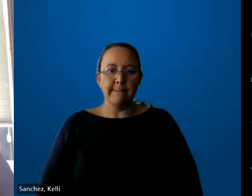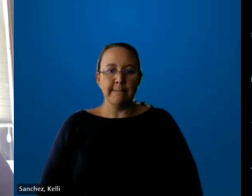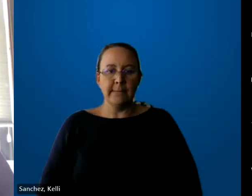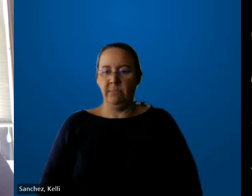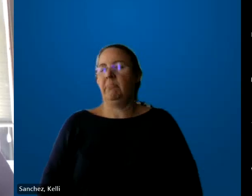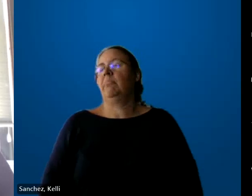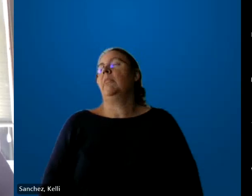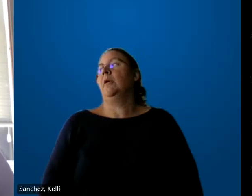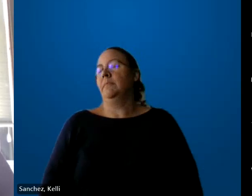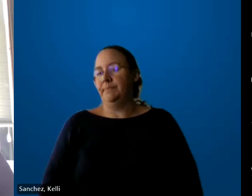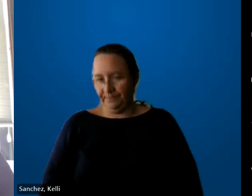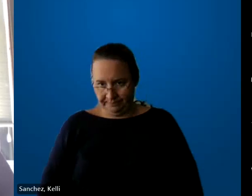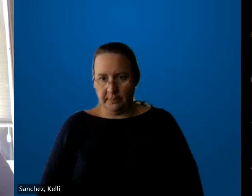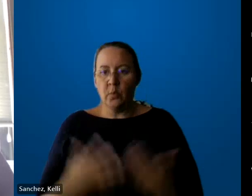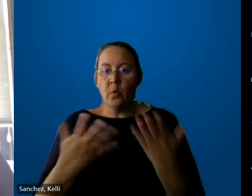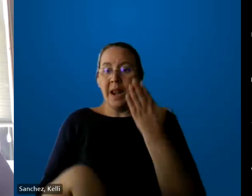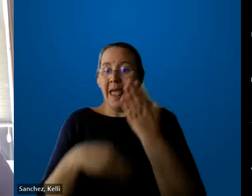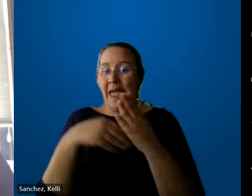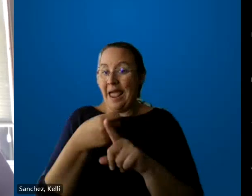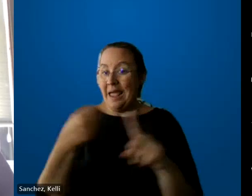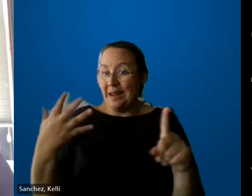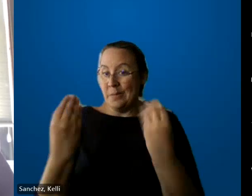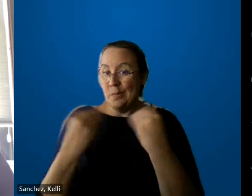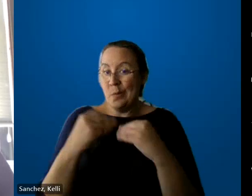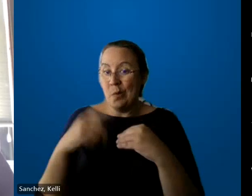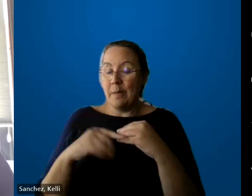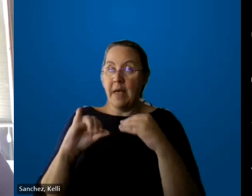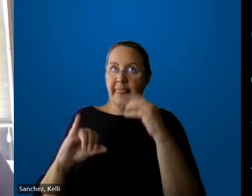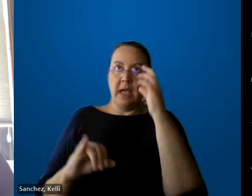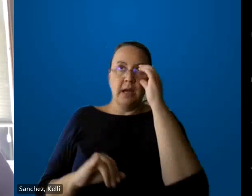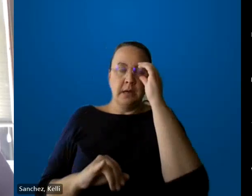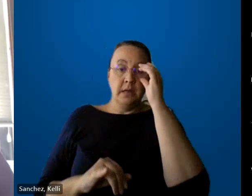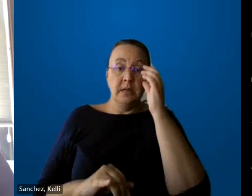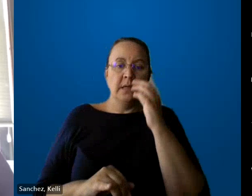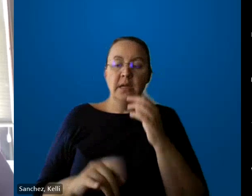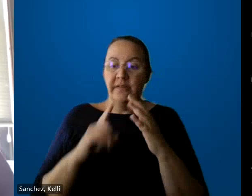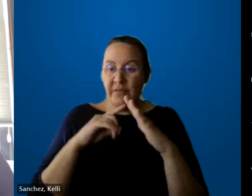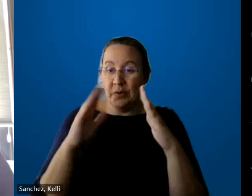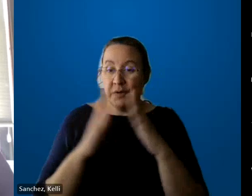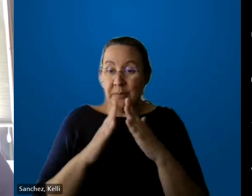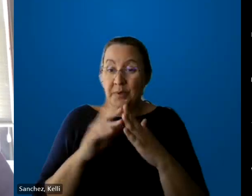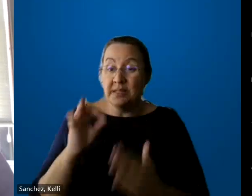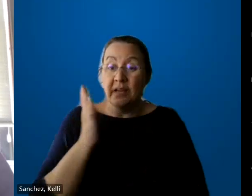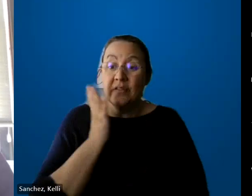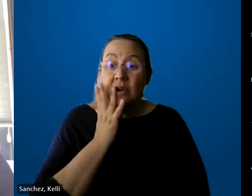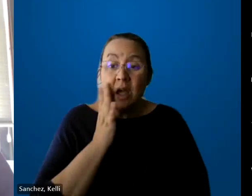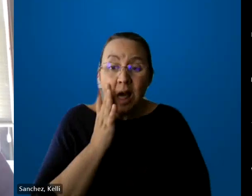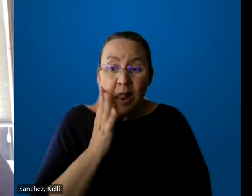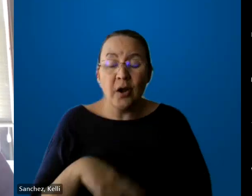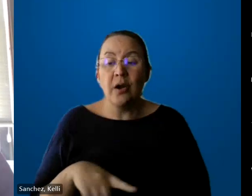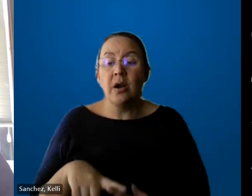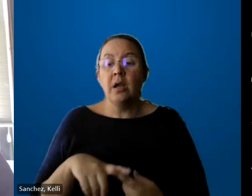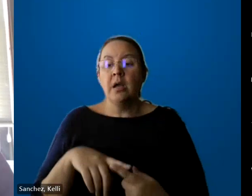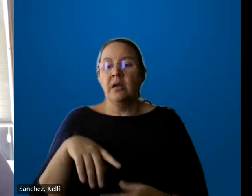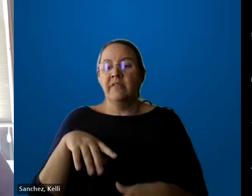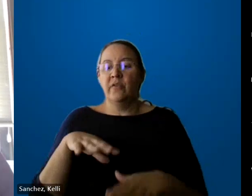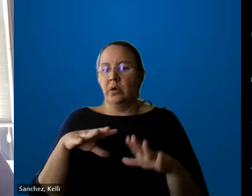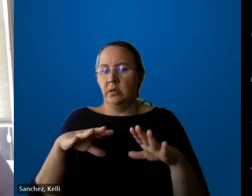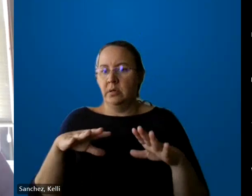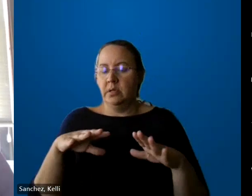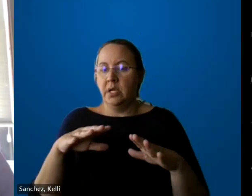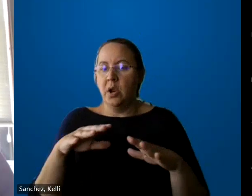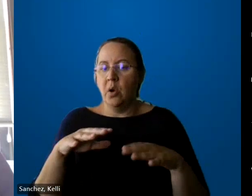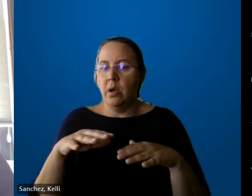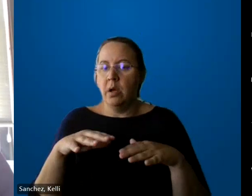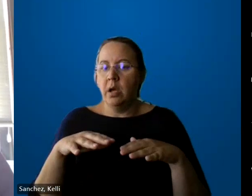I would also like to add even further that for communities of color, for marginalized communities, peer recovery